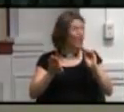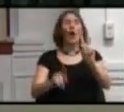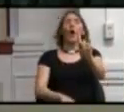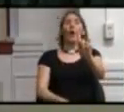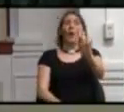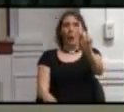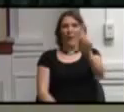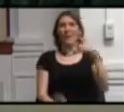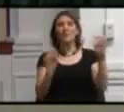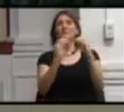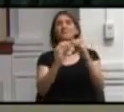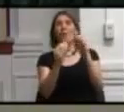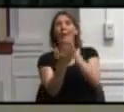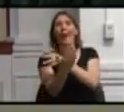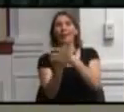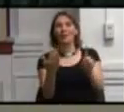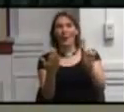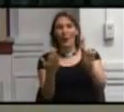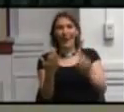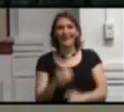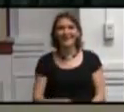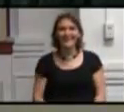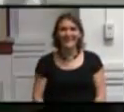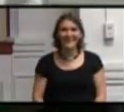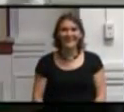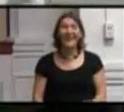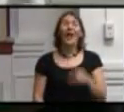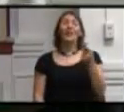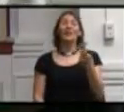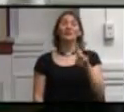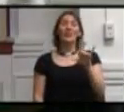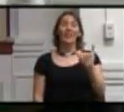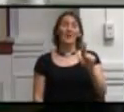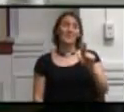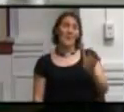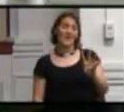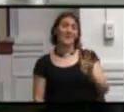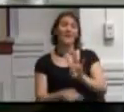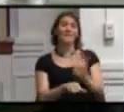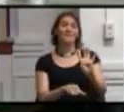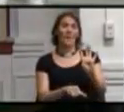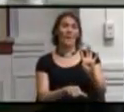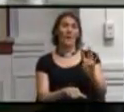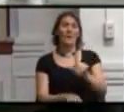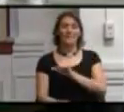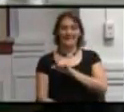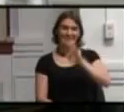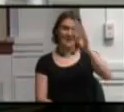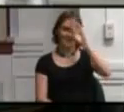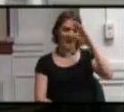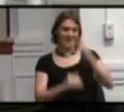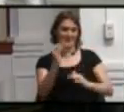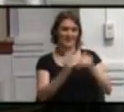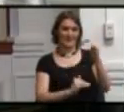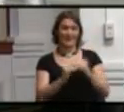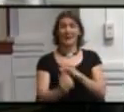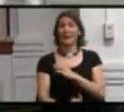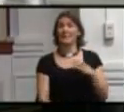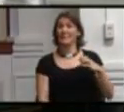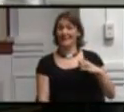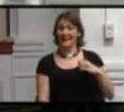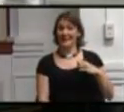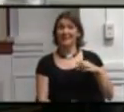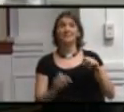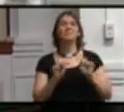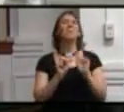Got it. We're right on. Thursday, July 24th, 4 p.m., Police Fire Facility Building Committee